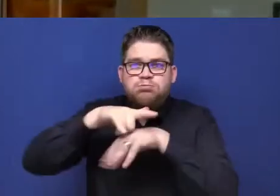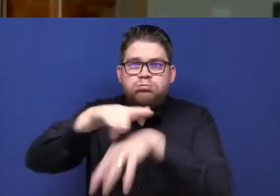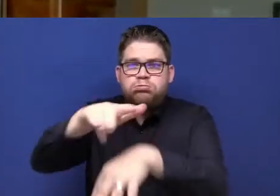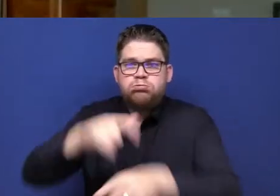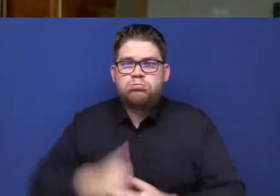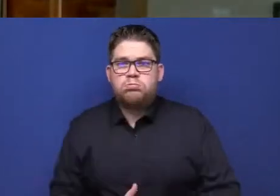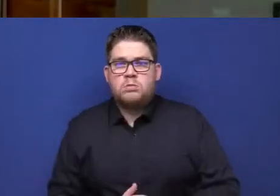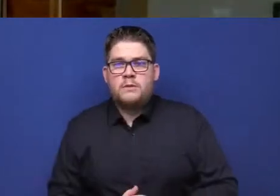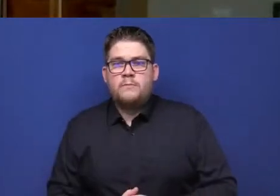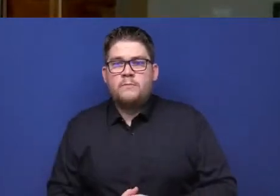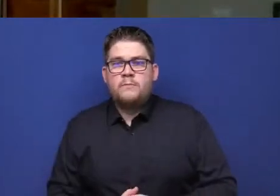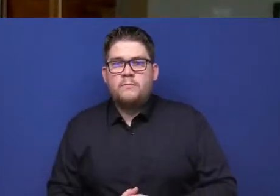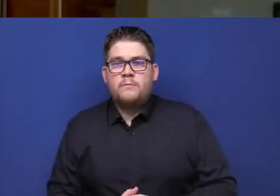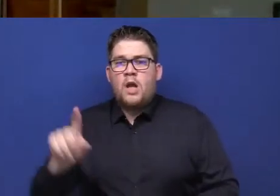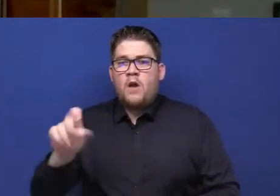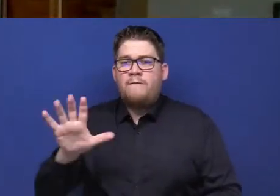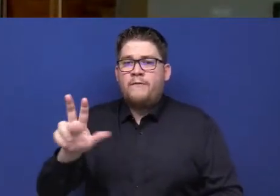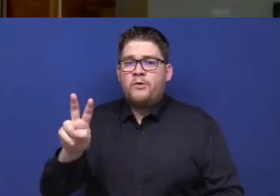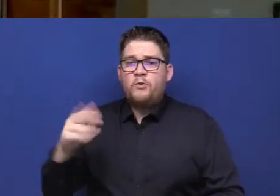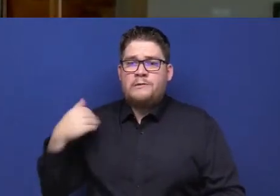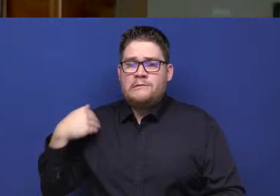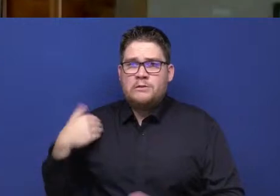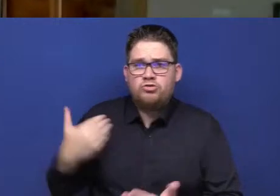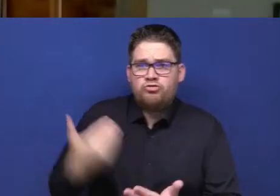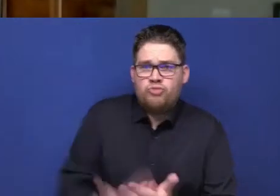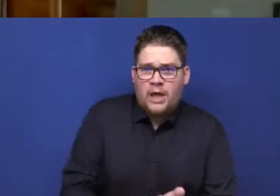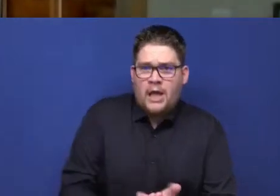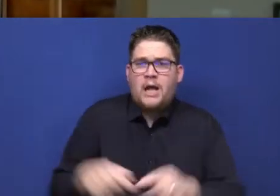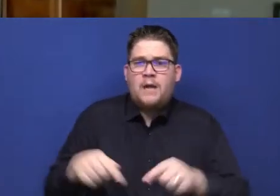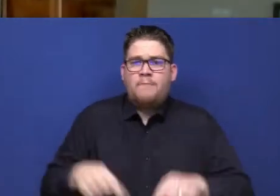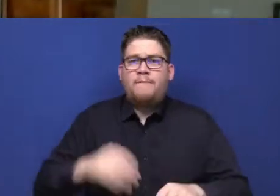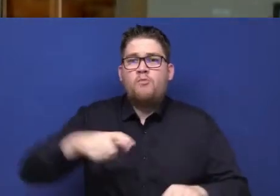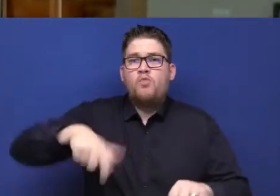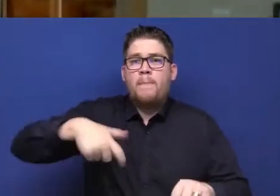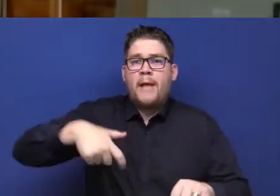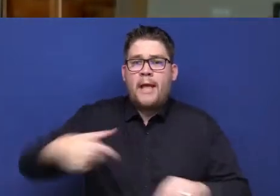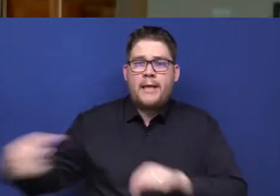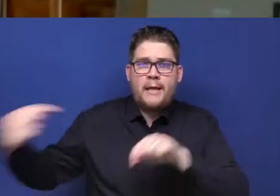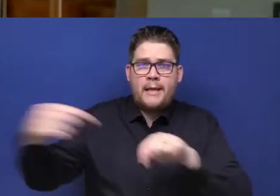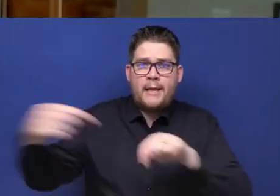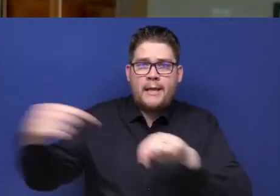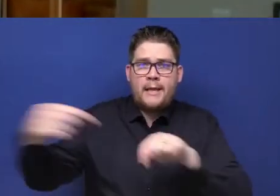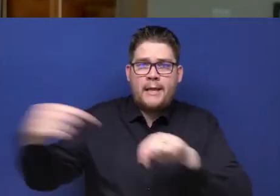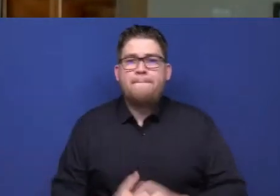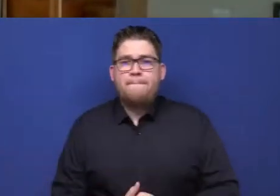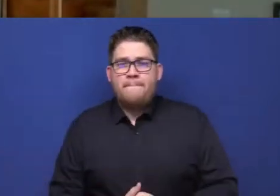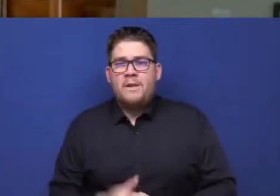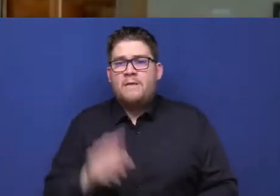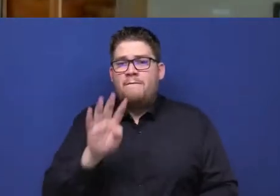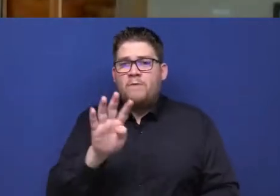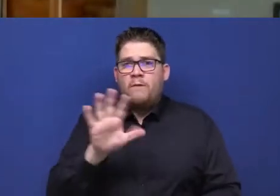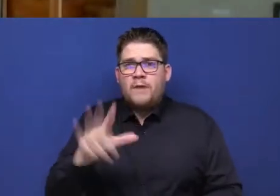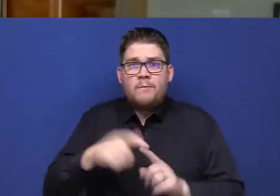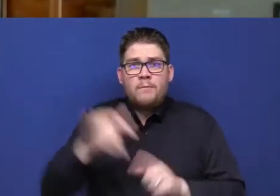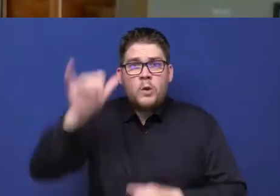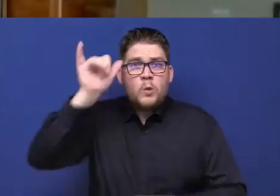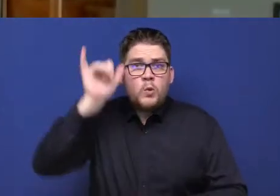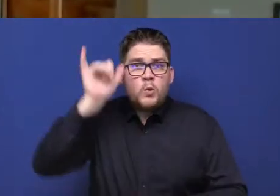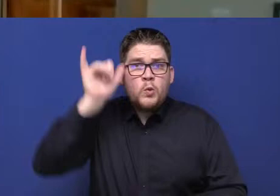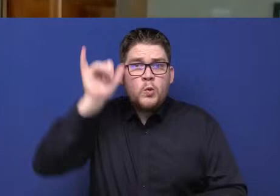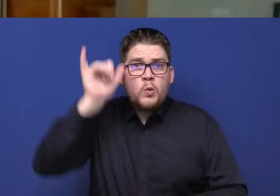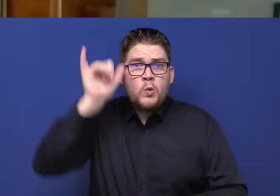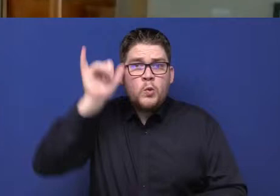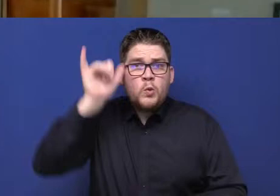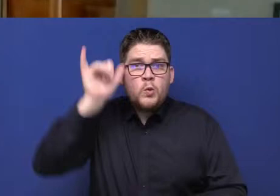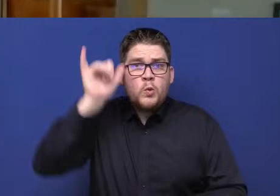had IMTs, incident management teams, arrive from Parks Canada, Alberta, and the Northwest Territories to support our efforts. In terms